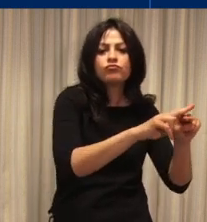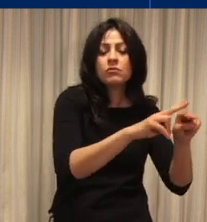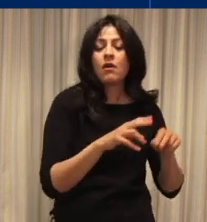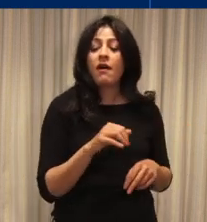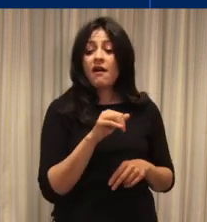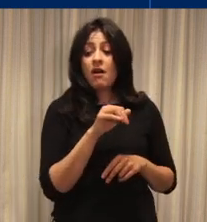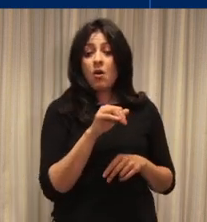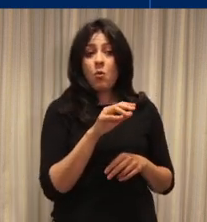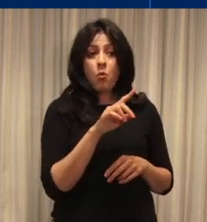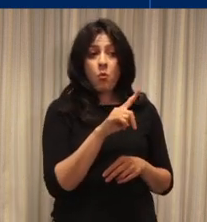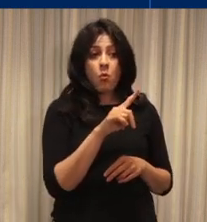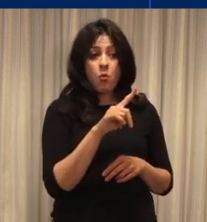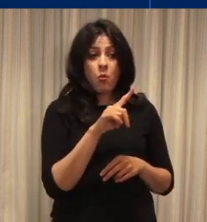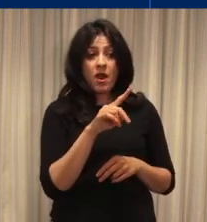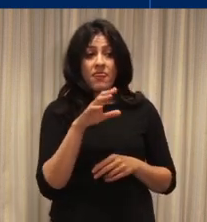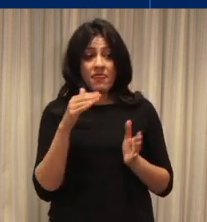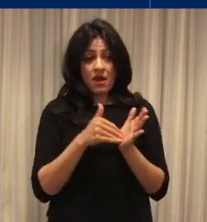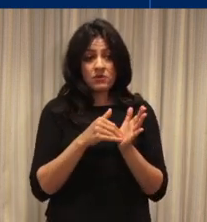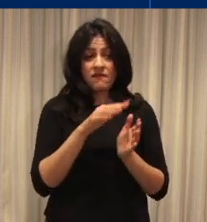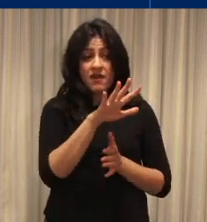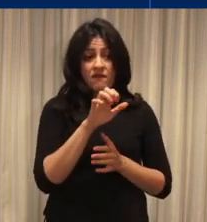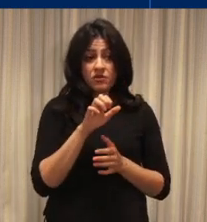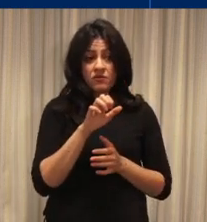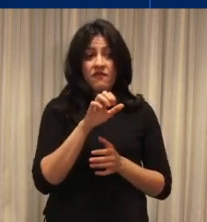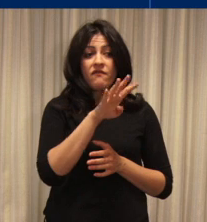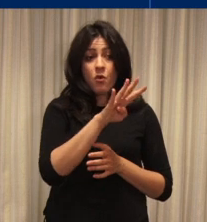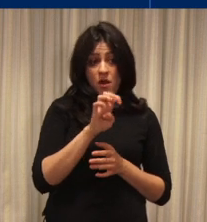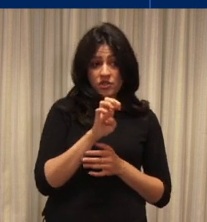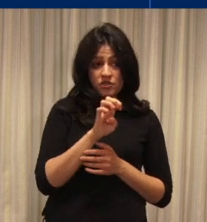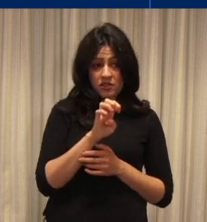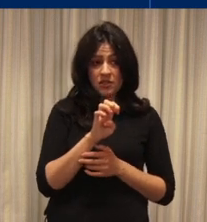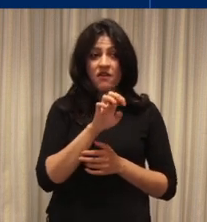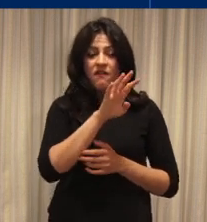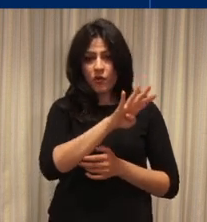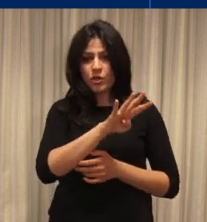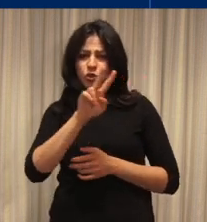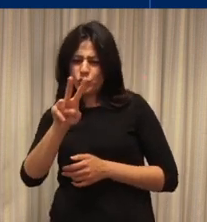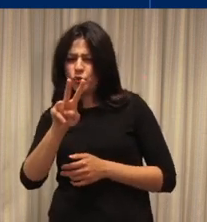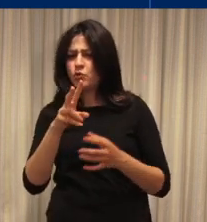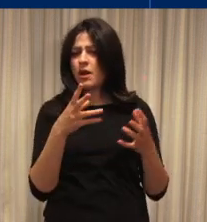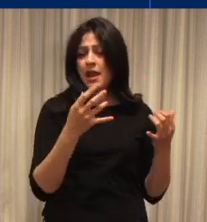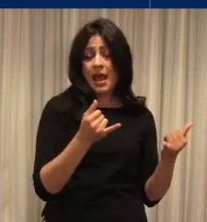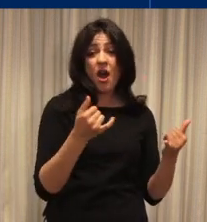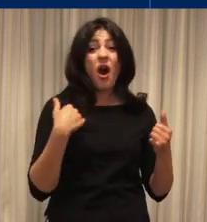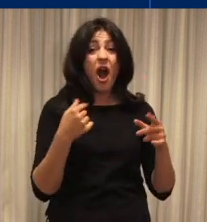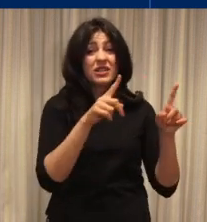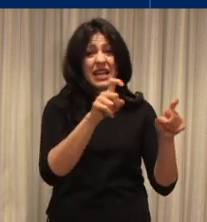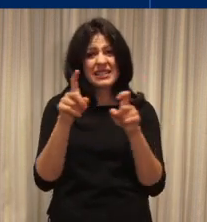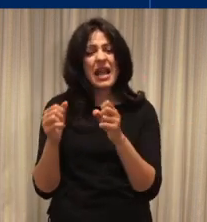1,542 total positive tests. Our testing number is way up. We've now tested